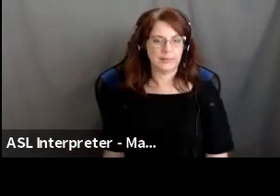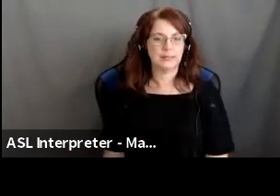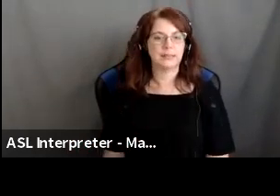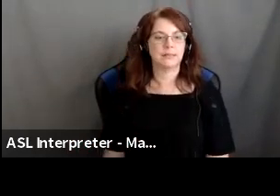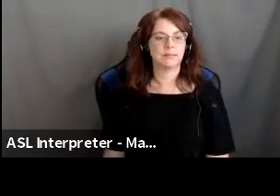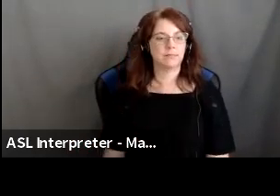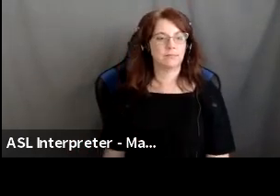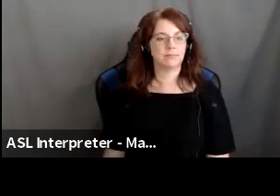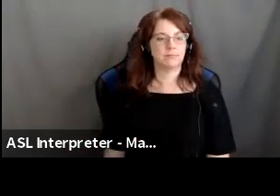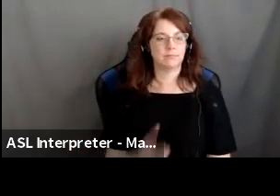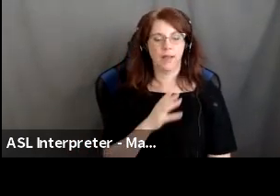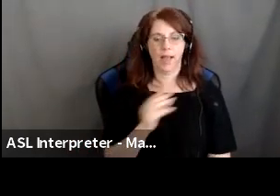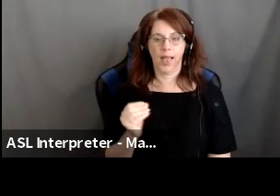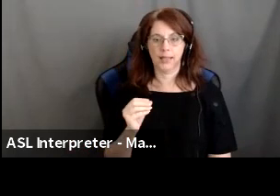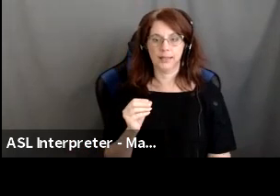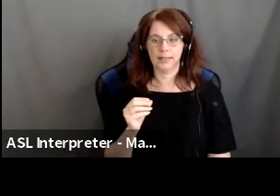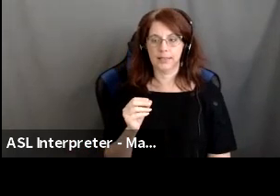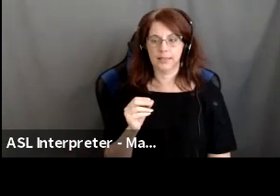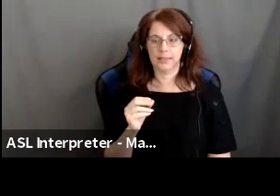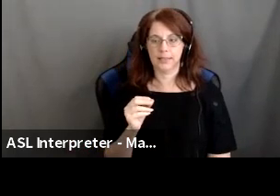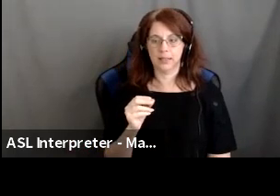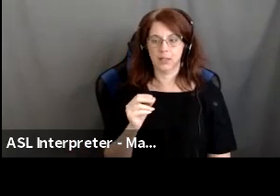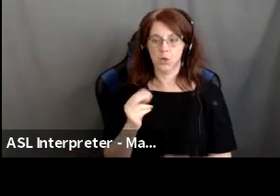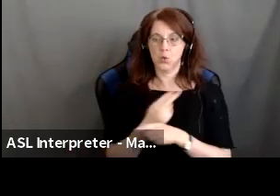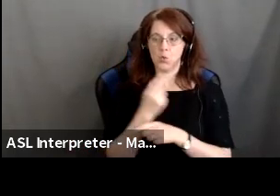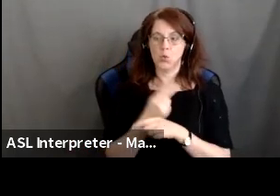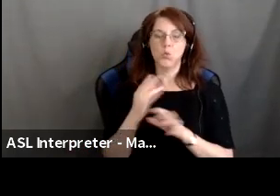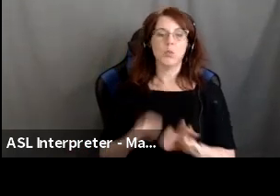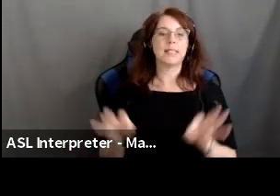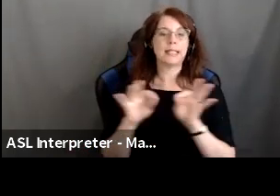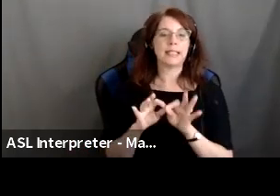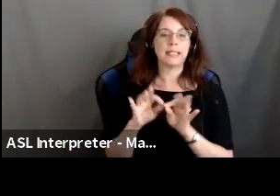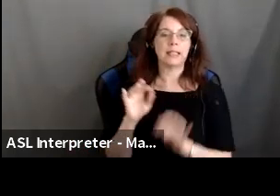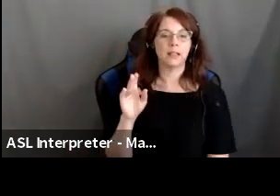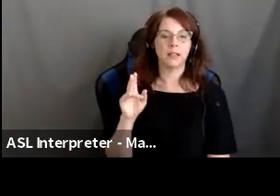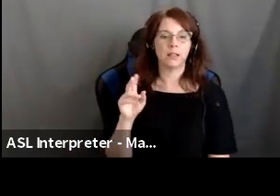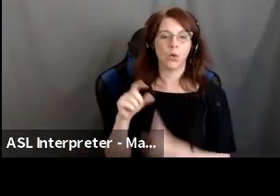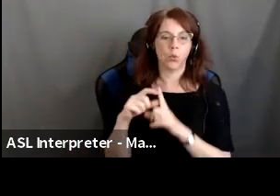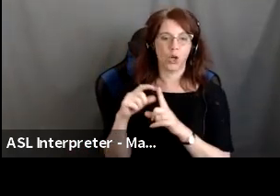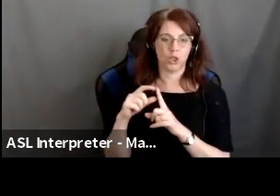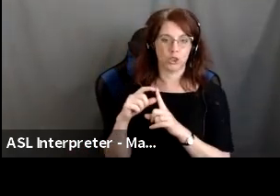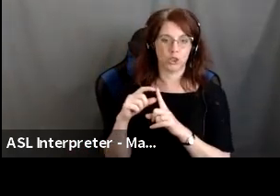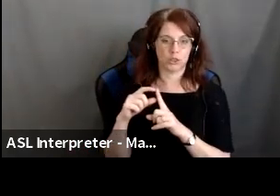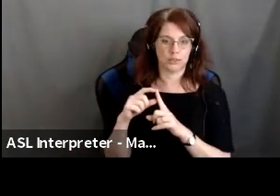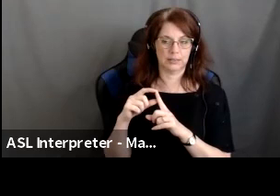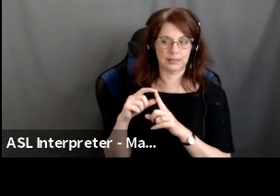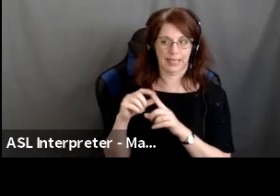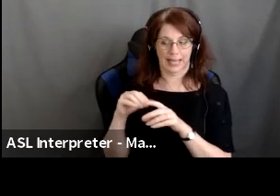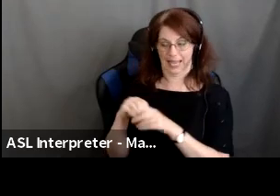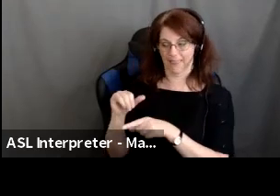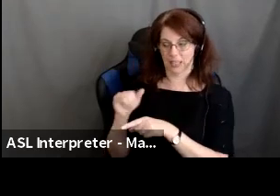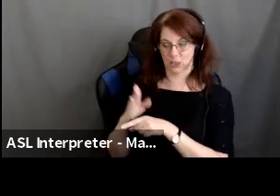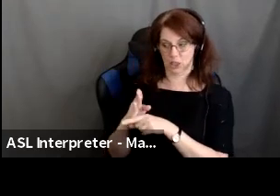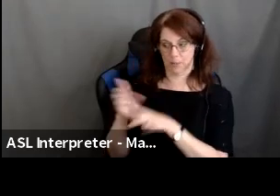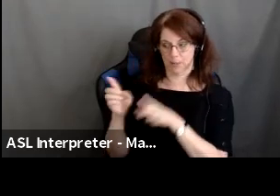and make sure that they use those key words, and that was in the job description in their